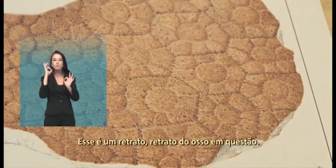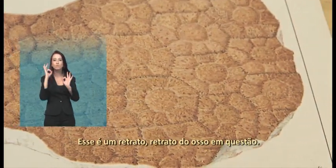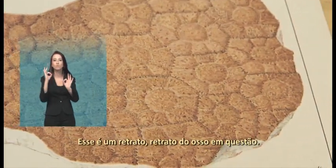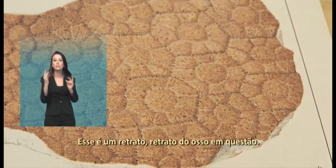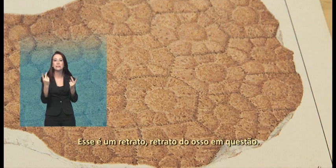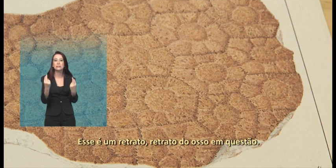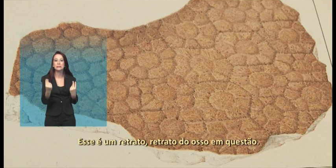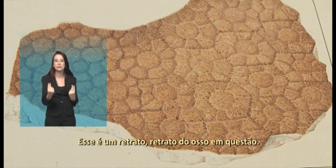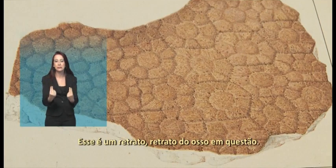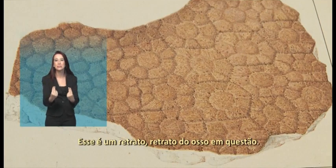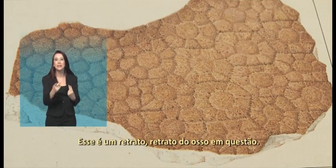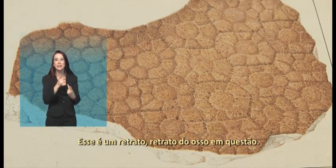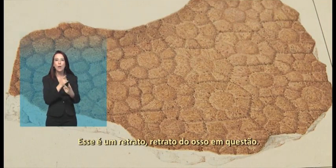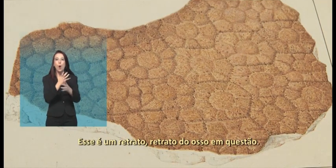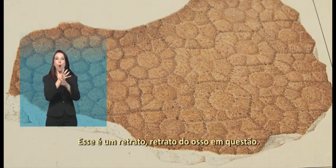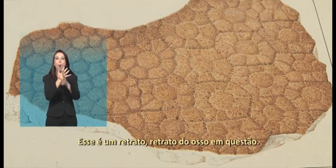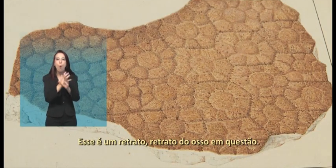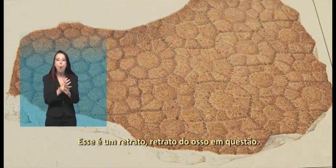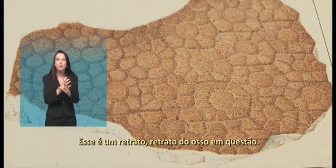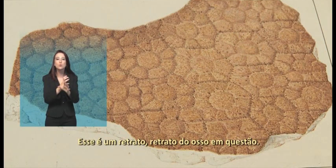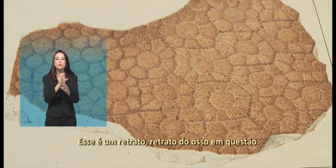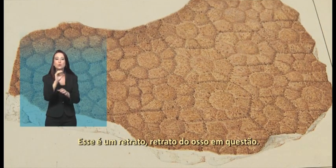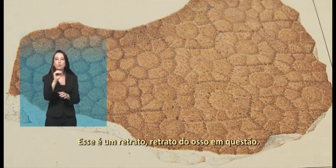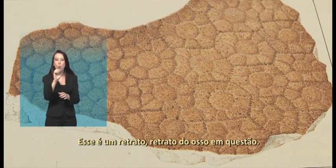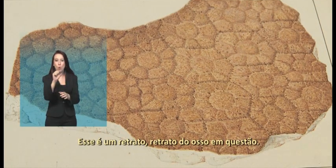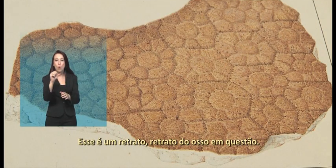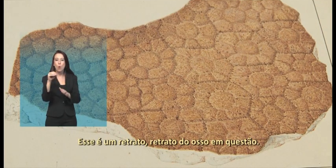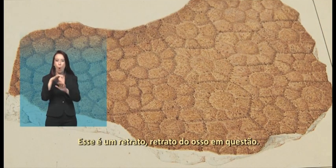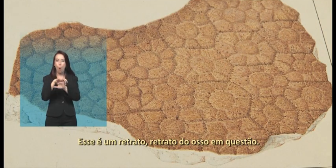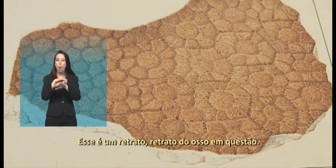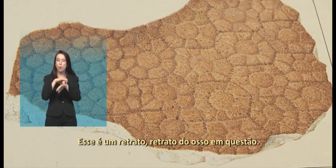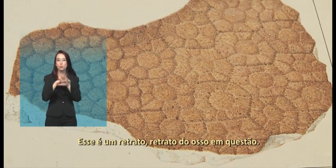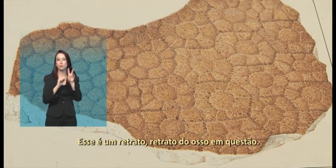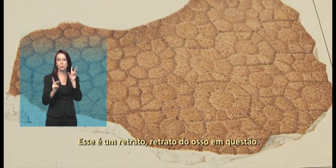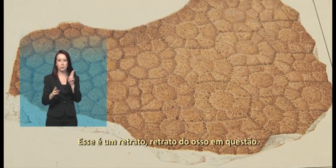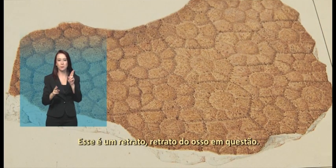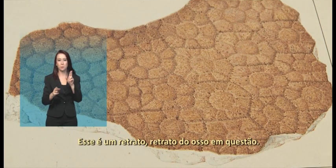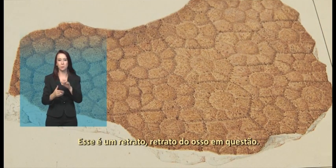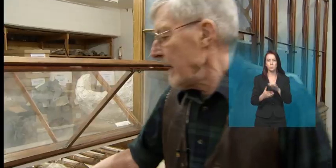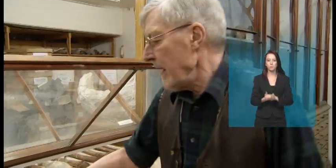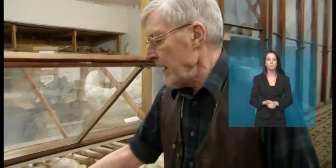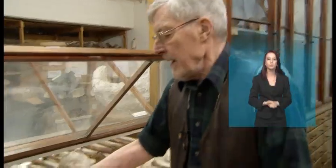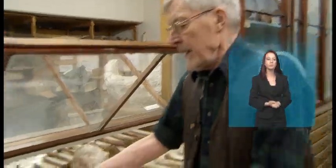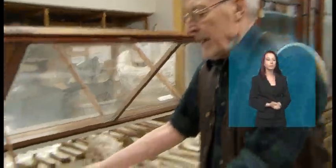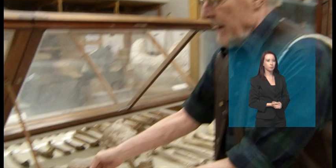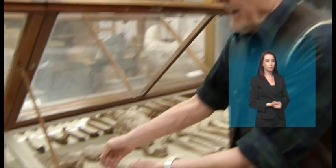é um retrato de um osso, do osso em questão.